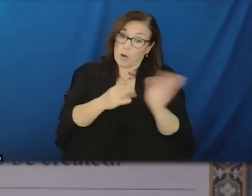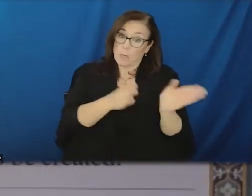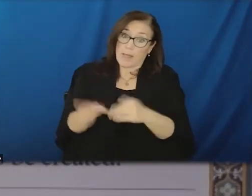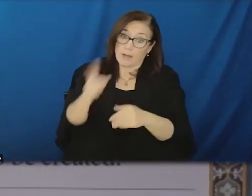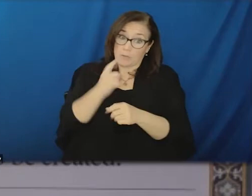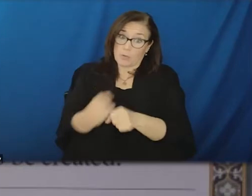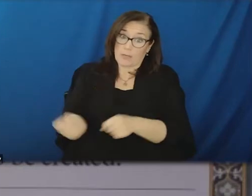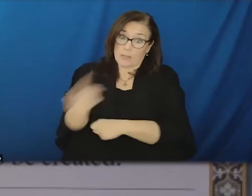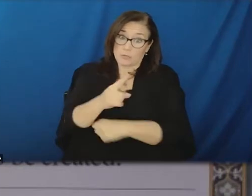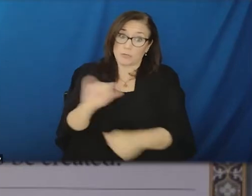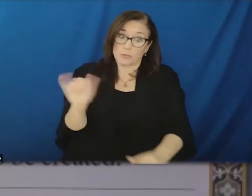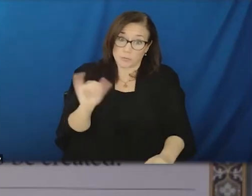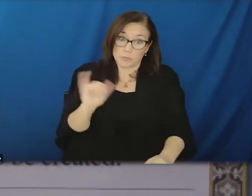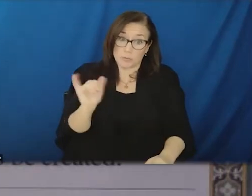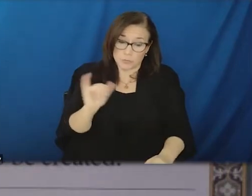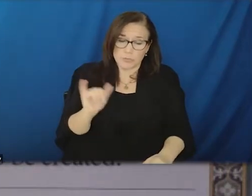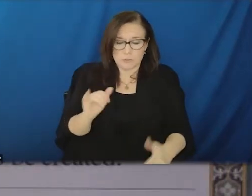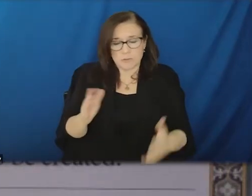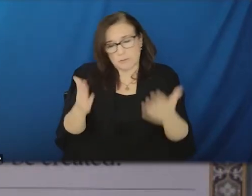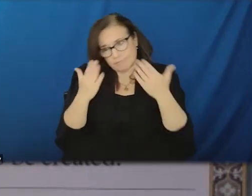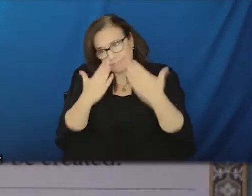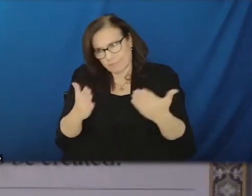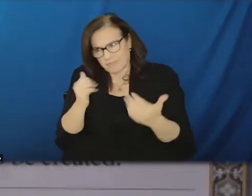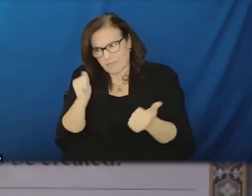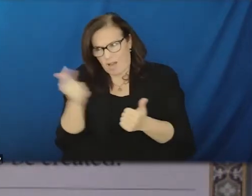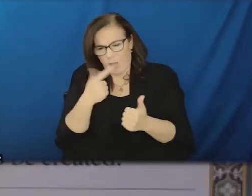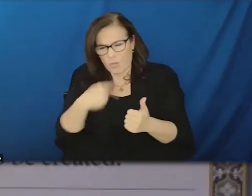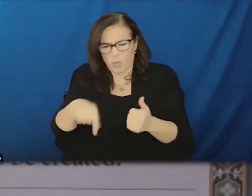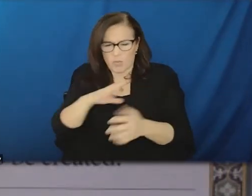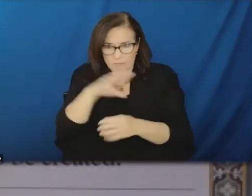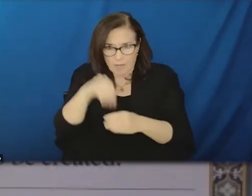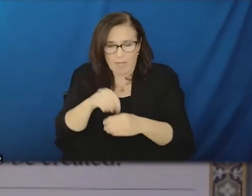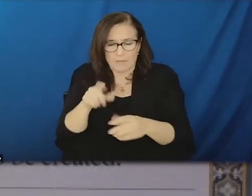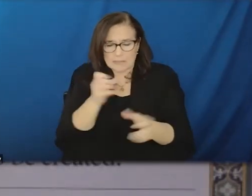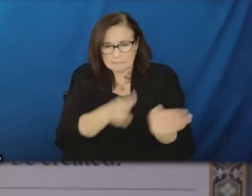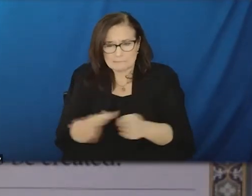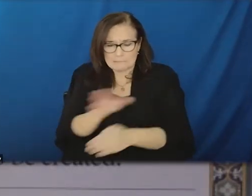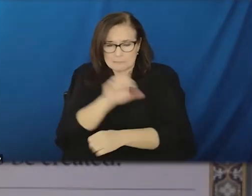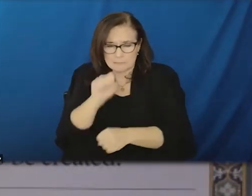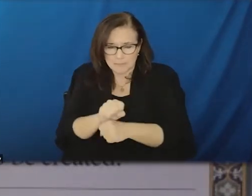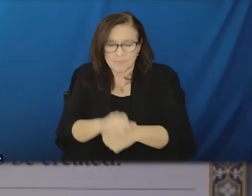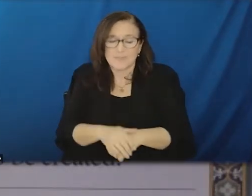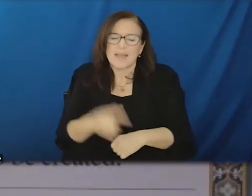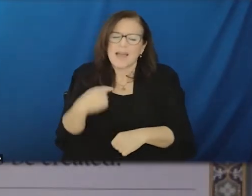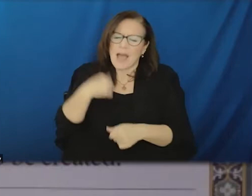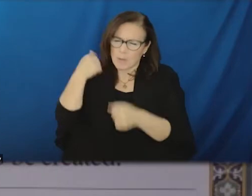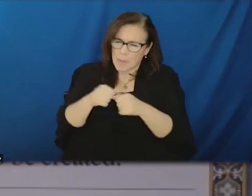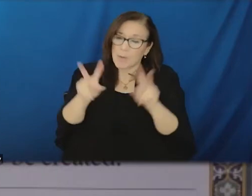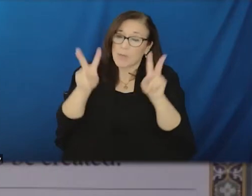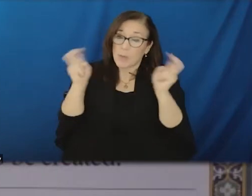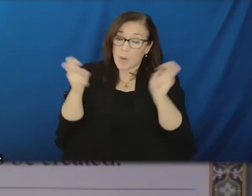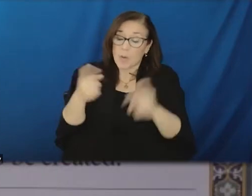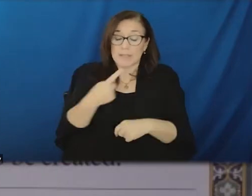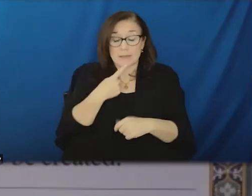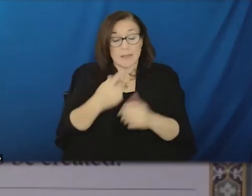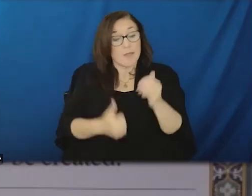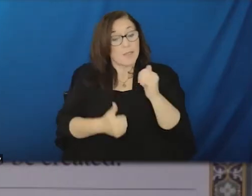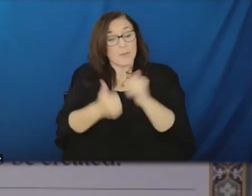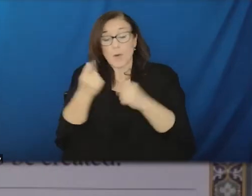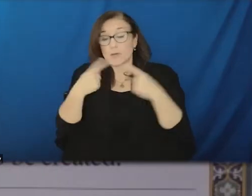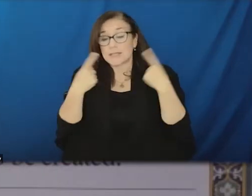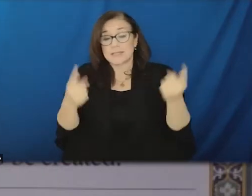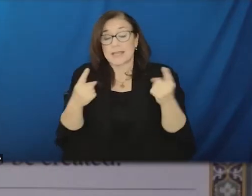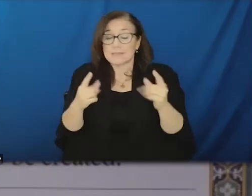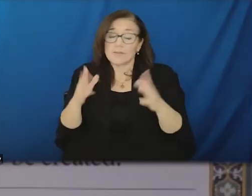2021-22. So thank you to everyone. And I'm reminded of a quote of the most successful recording artist of all